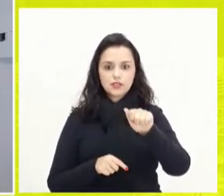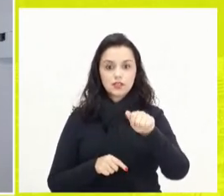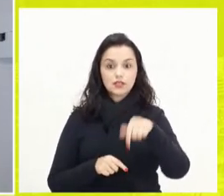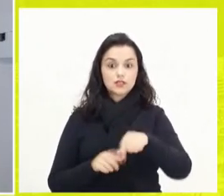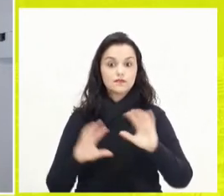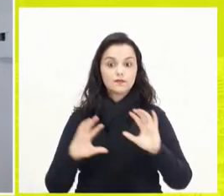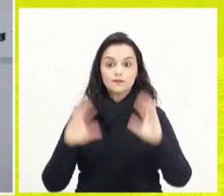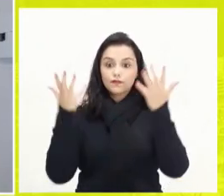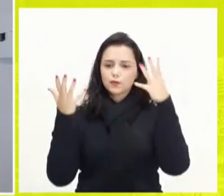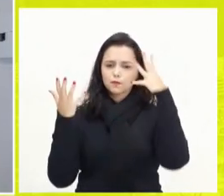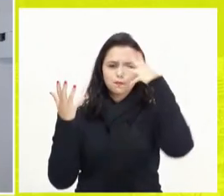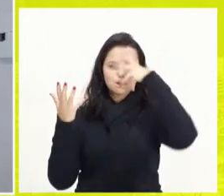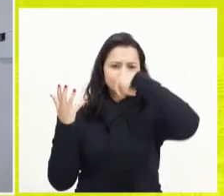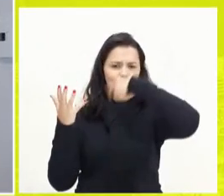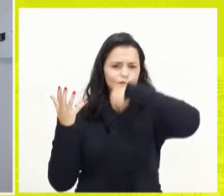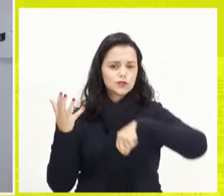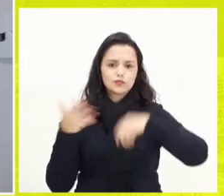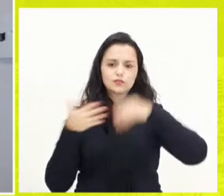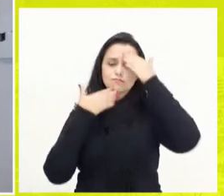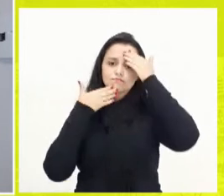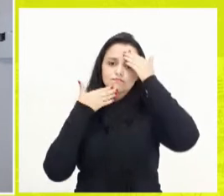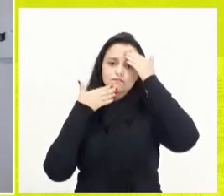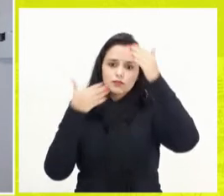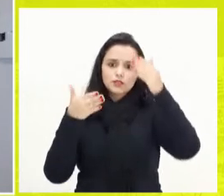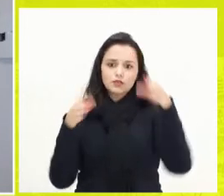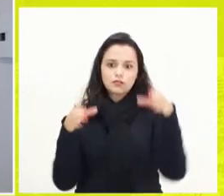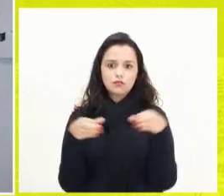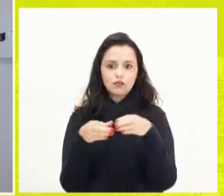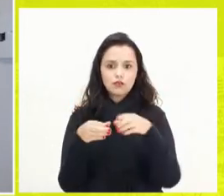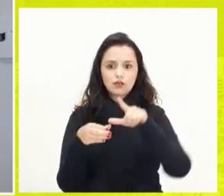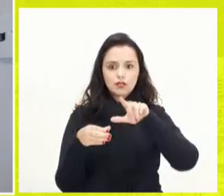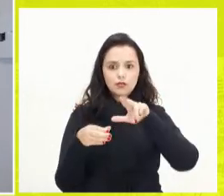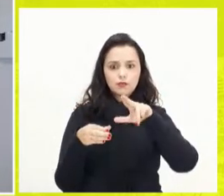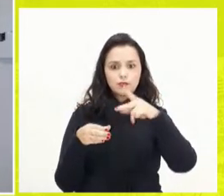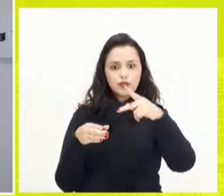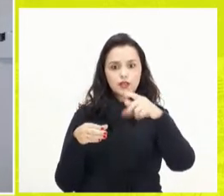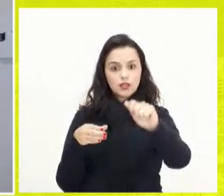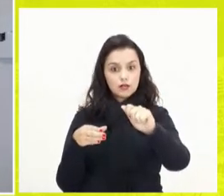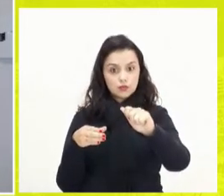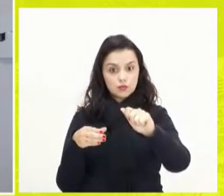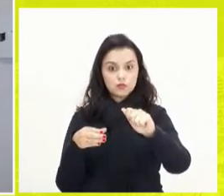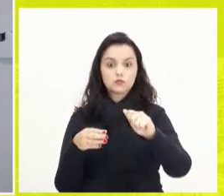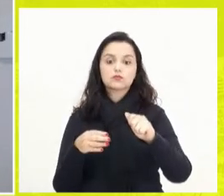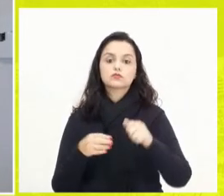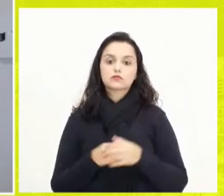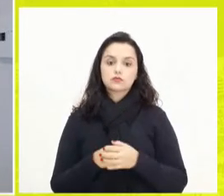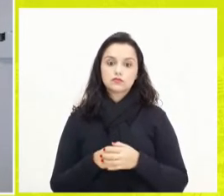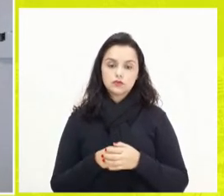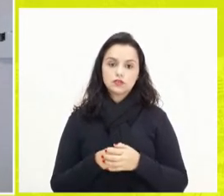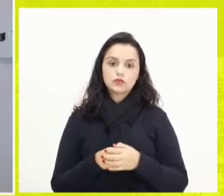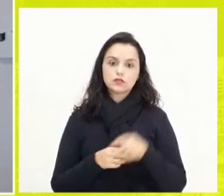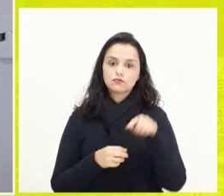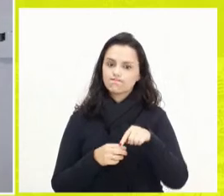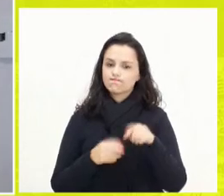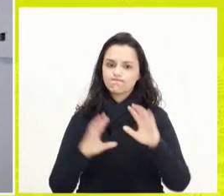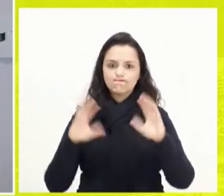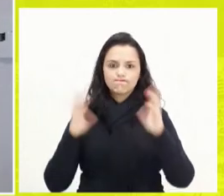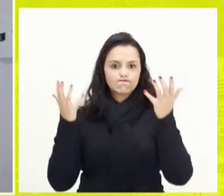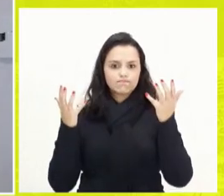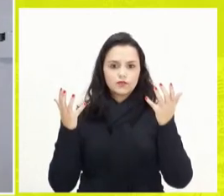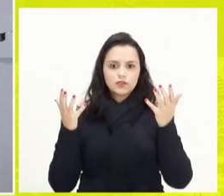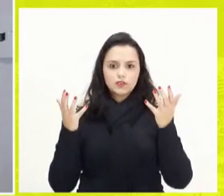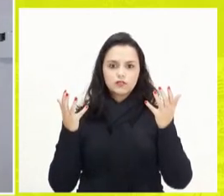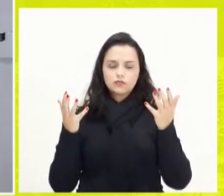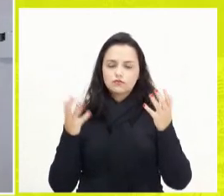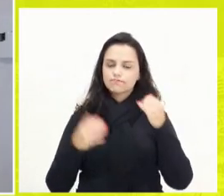event is beautiful thank you for you louise and all the lupa team to put out